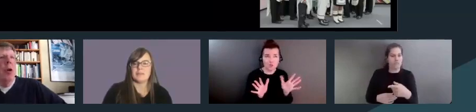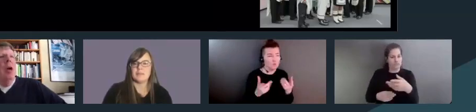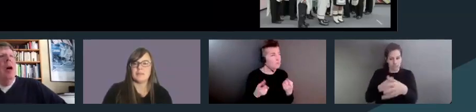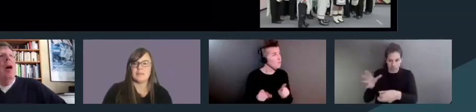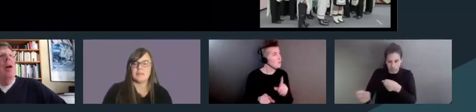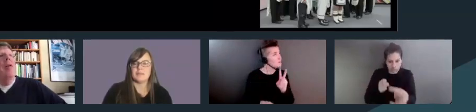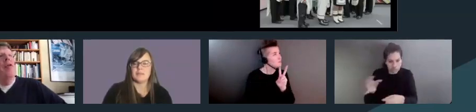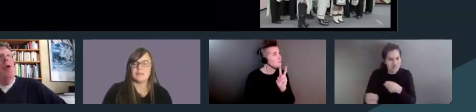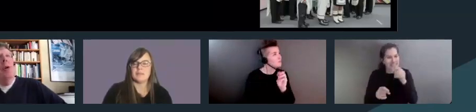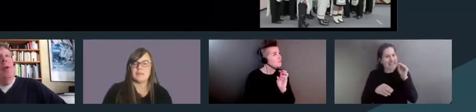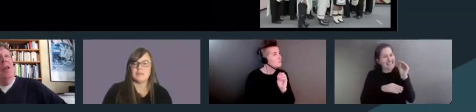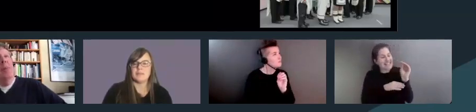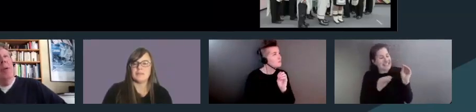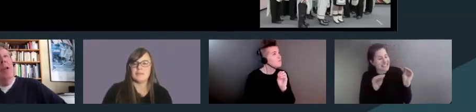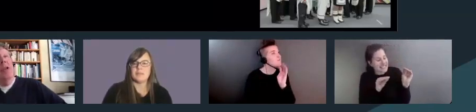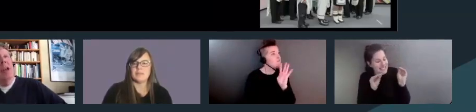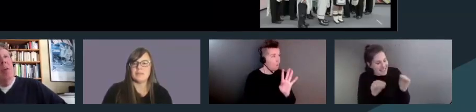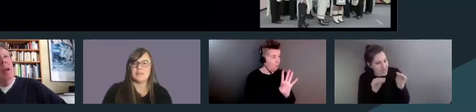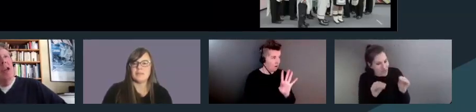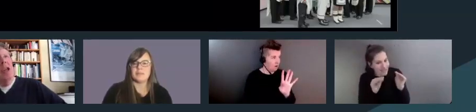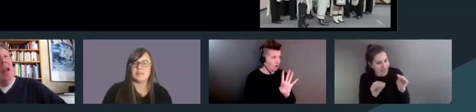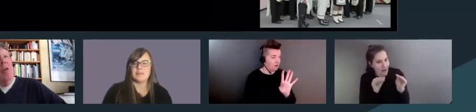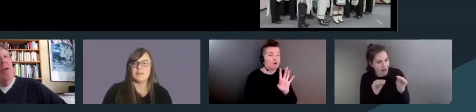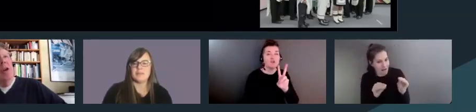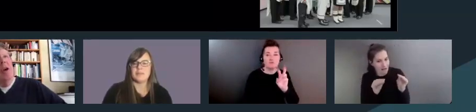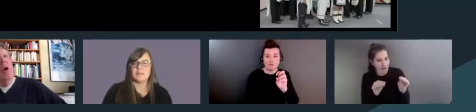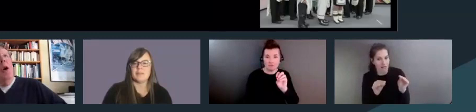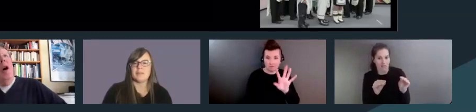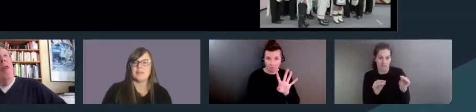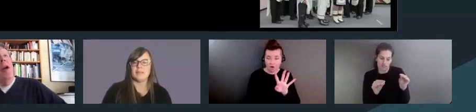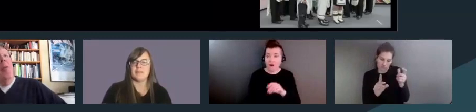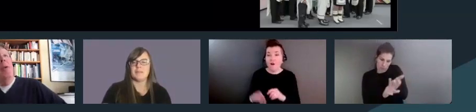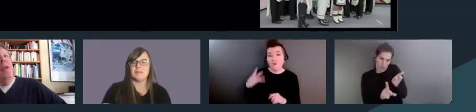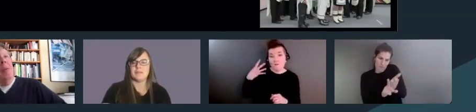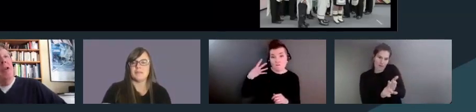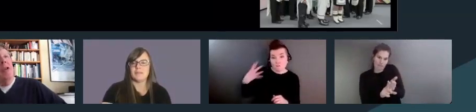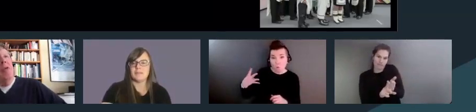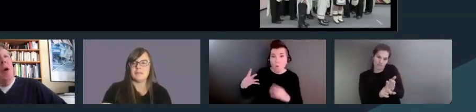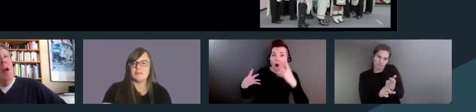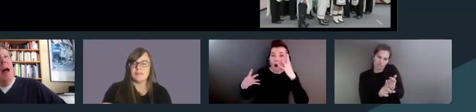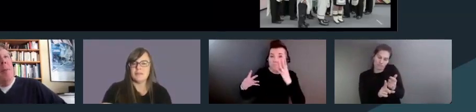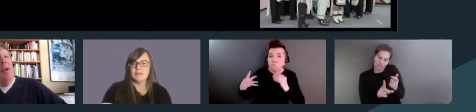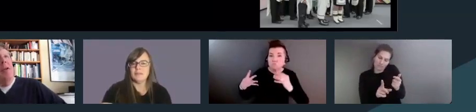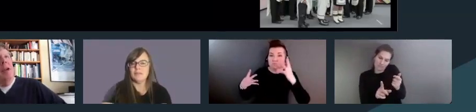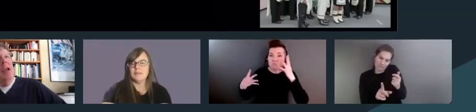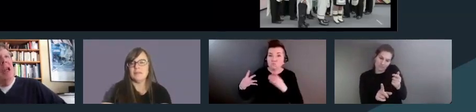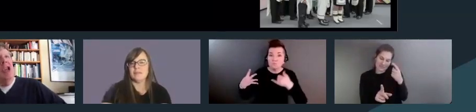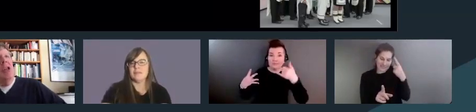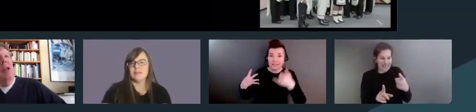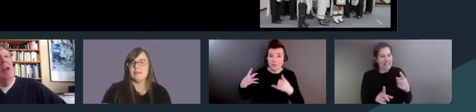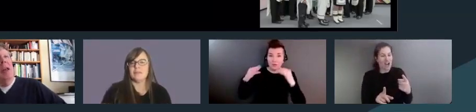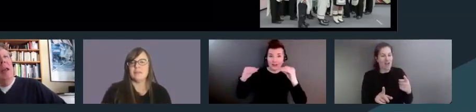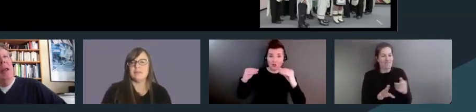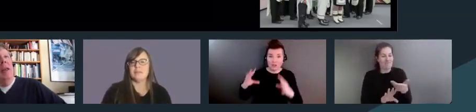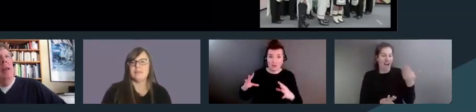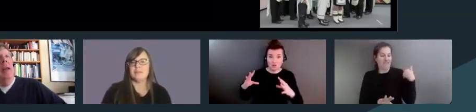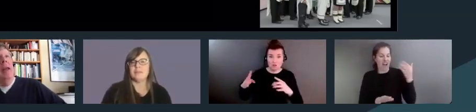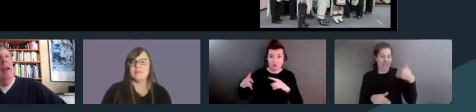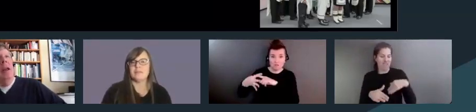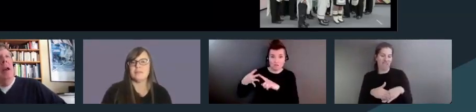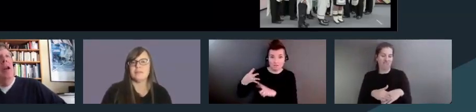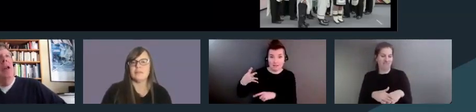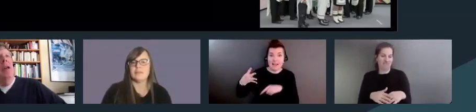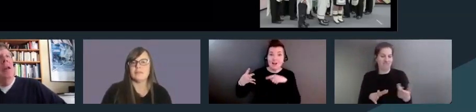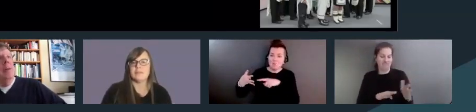2004 or so, 4 experienced Inuit educators on their perceptions of what had happened to education